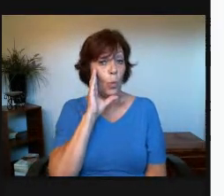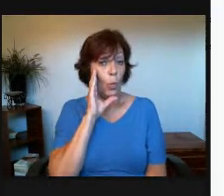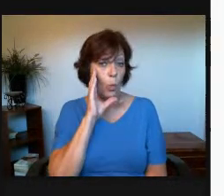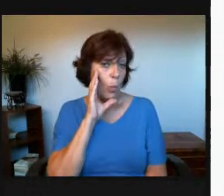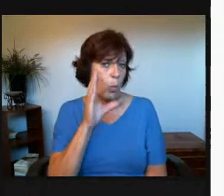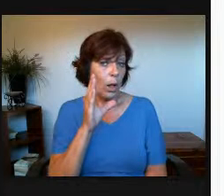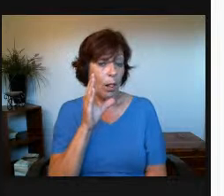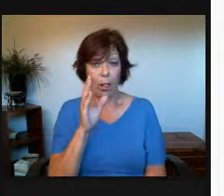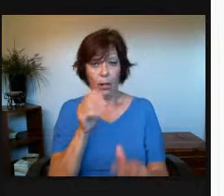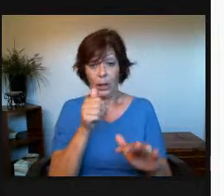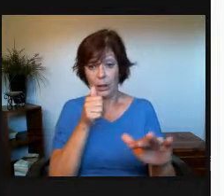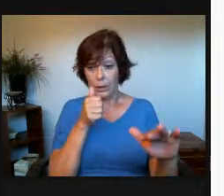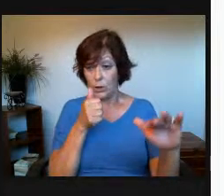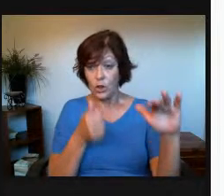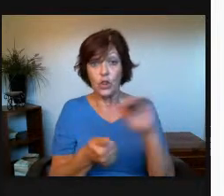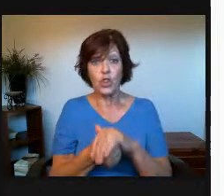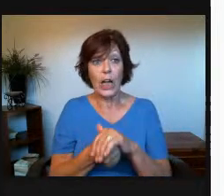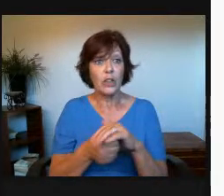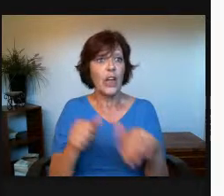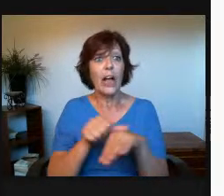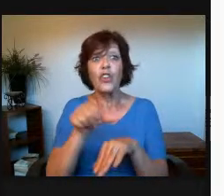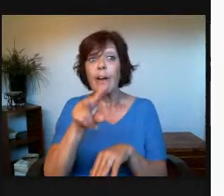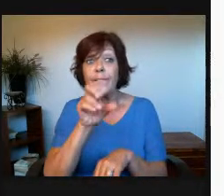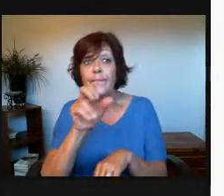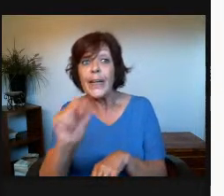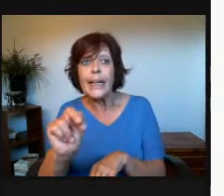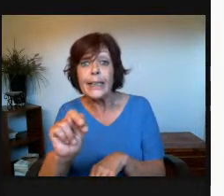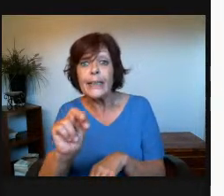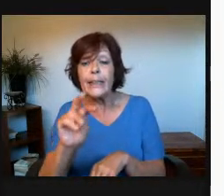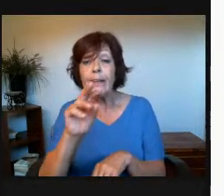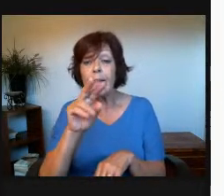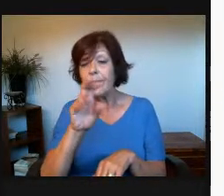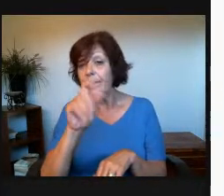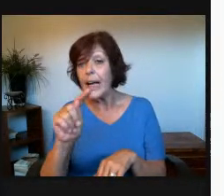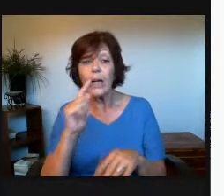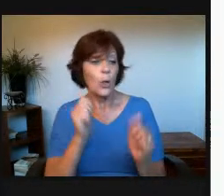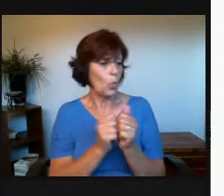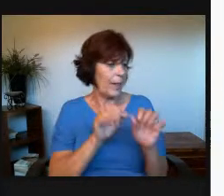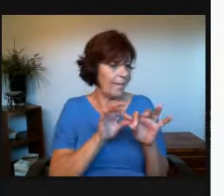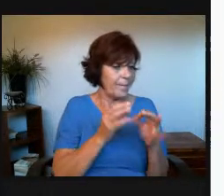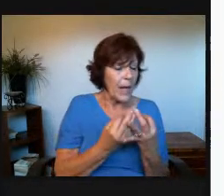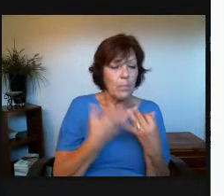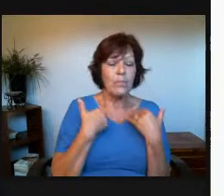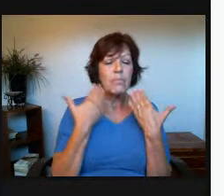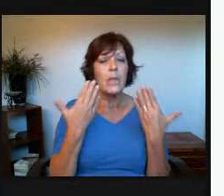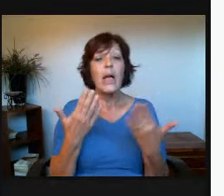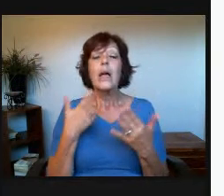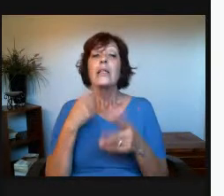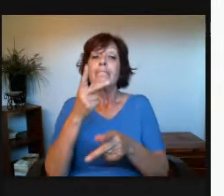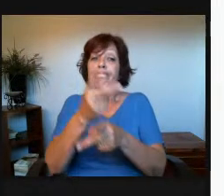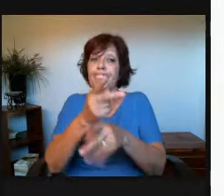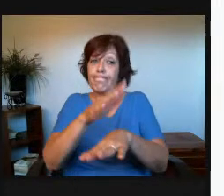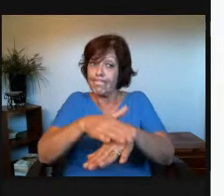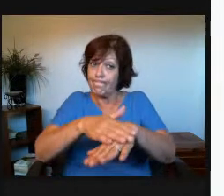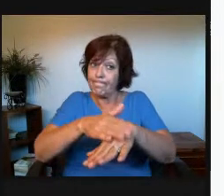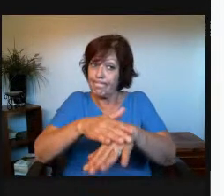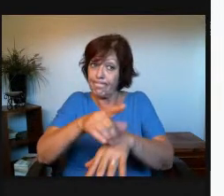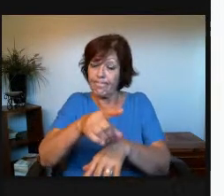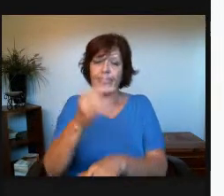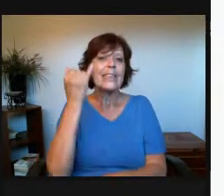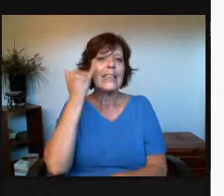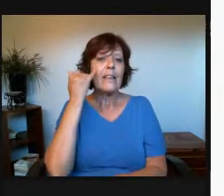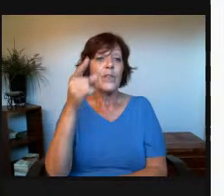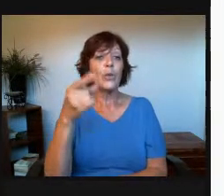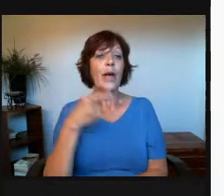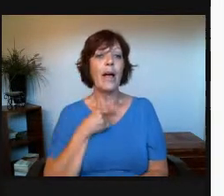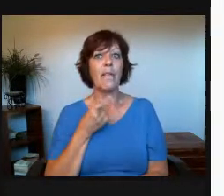to shelter at your vet? Is it going to shelter with a family member? I just want to caution you that if you have an